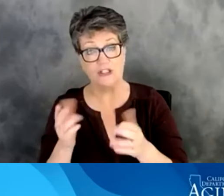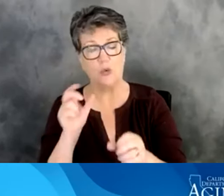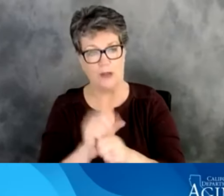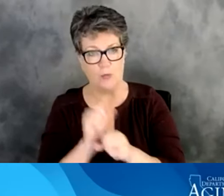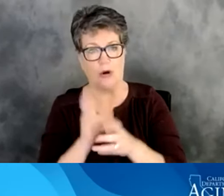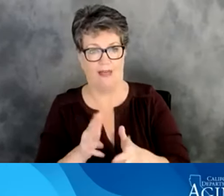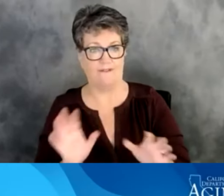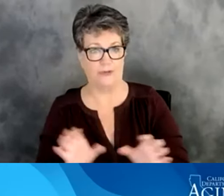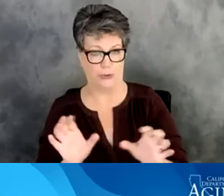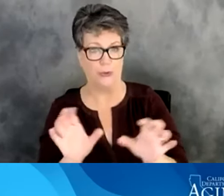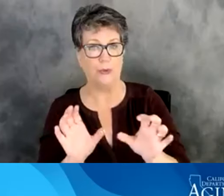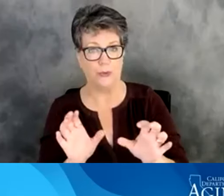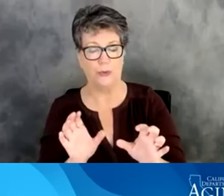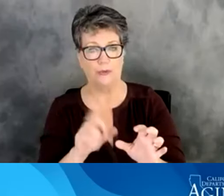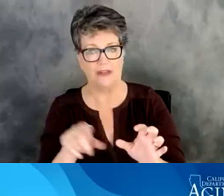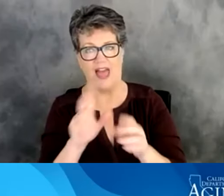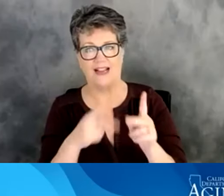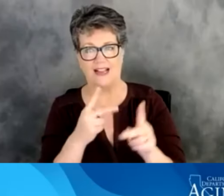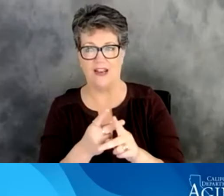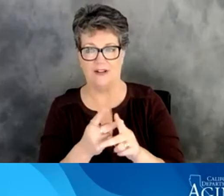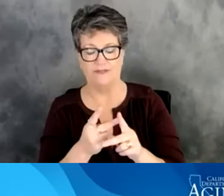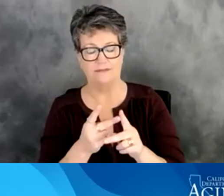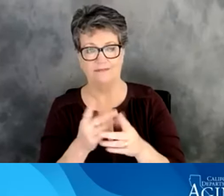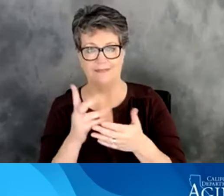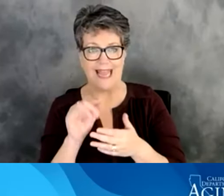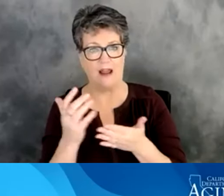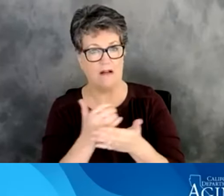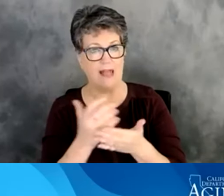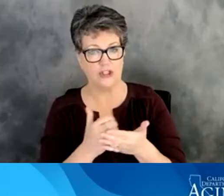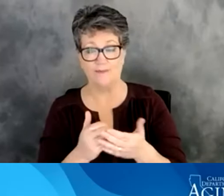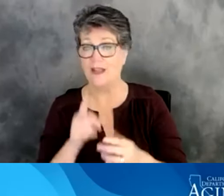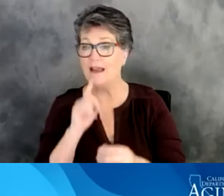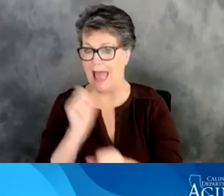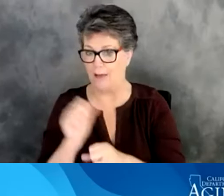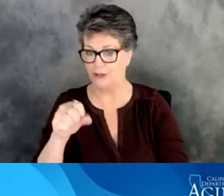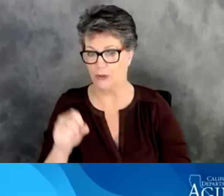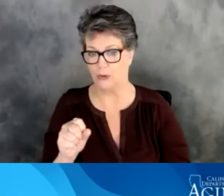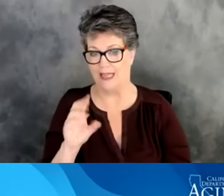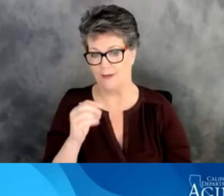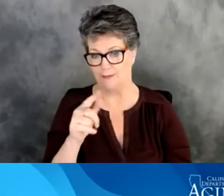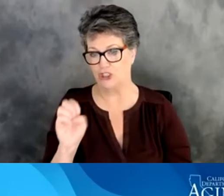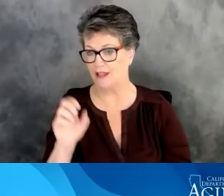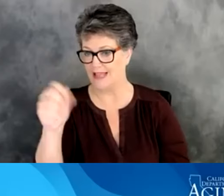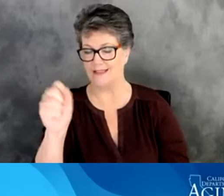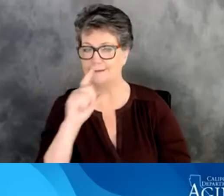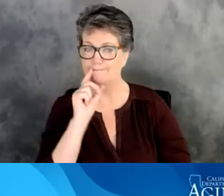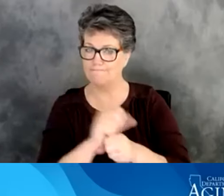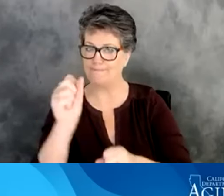do in that kind of skillful data collection. Absolutely, Kim, and absolutely. And so